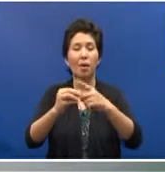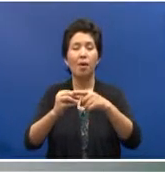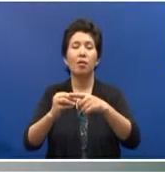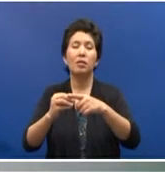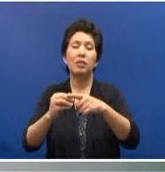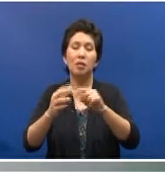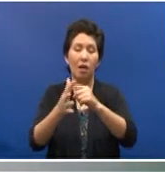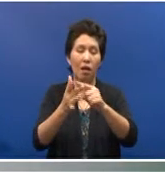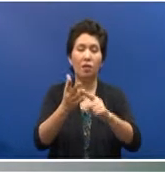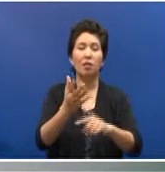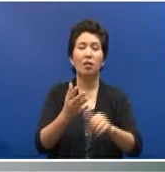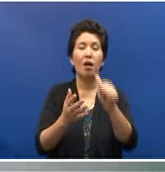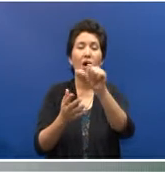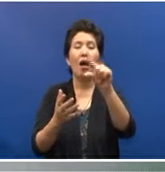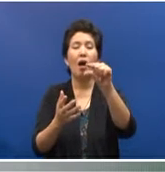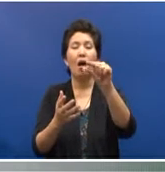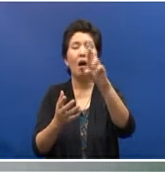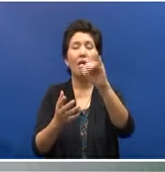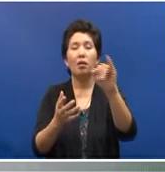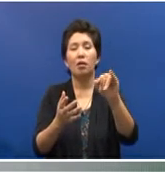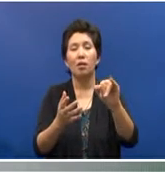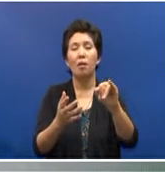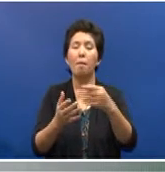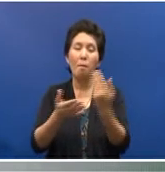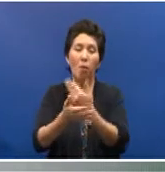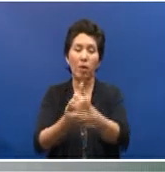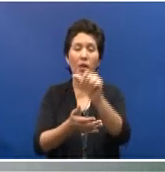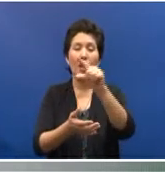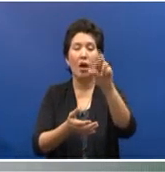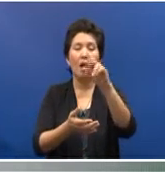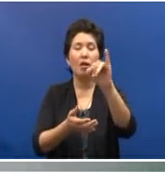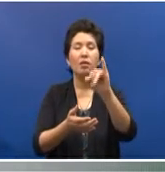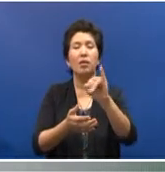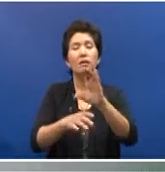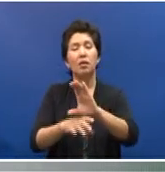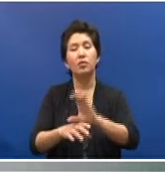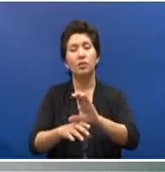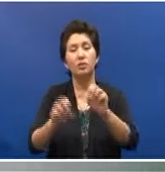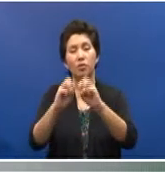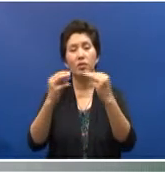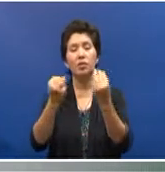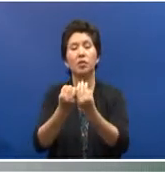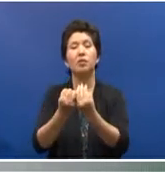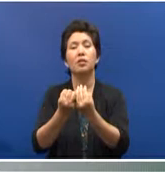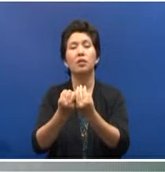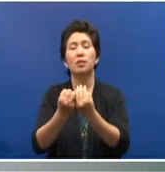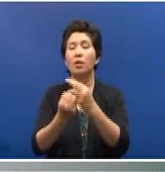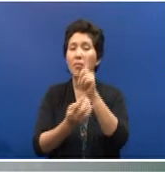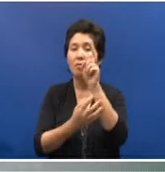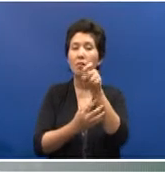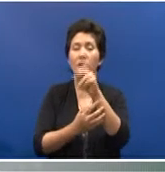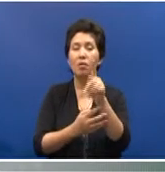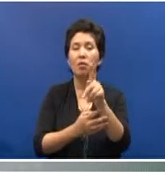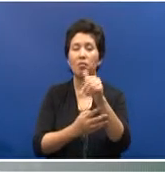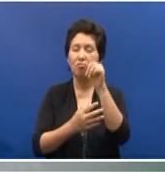society, okay, whereby in these modern agricultural societies, they require wide